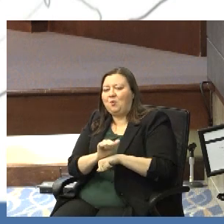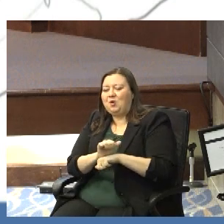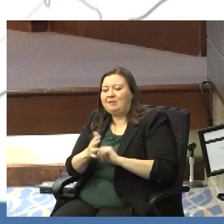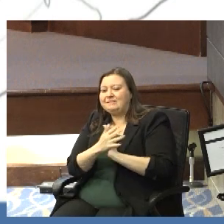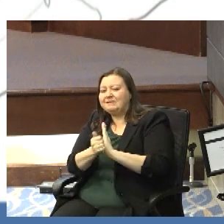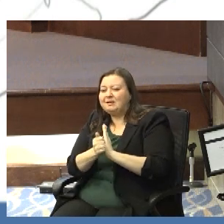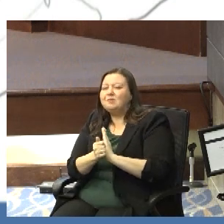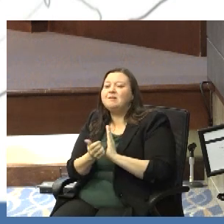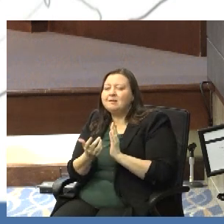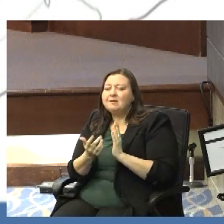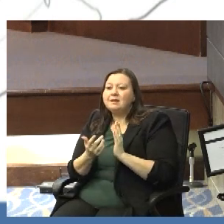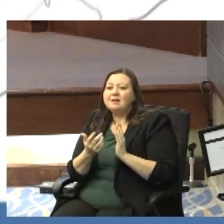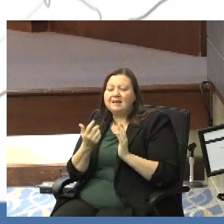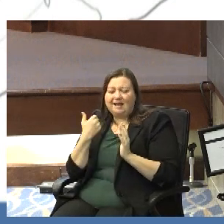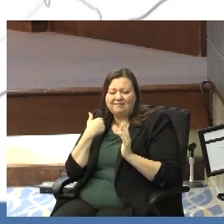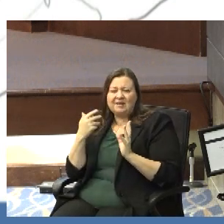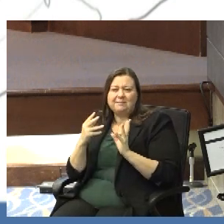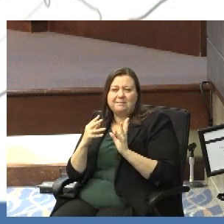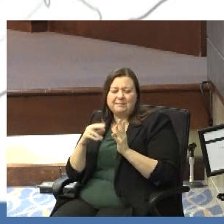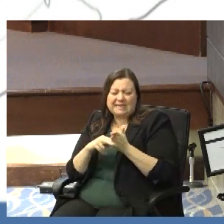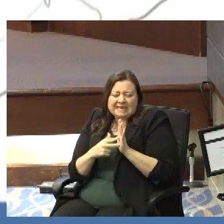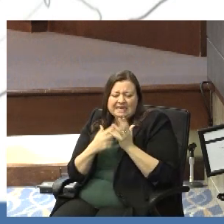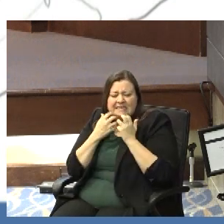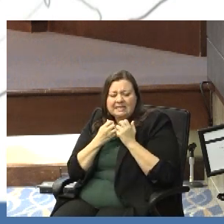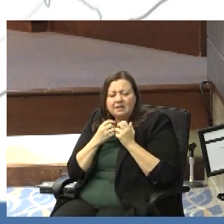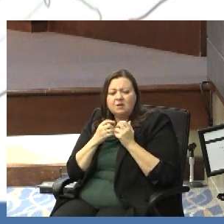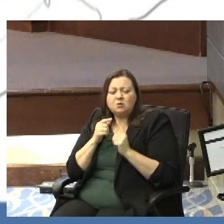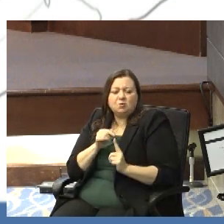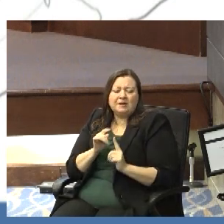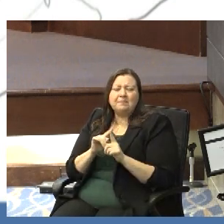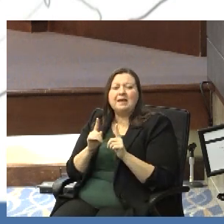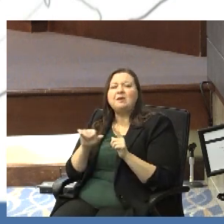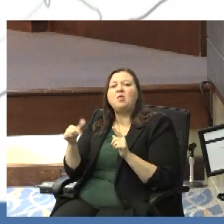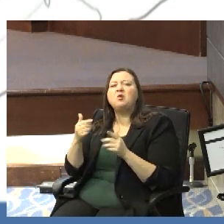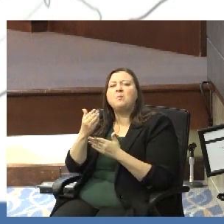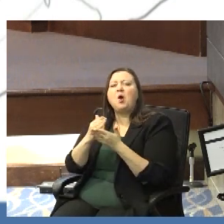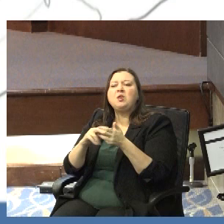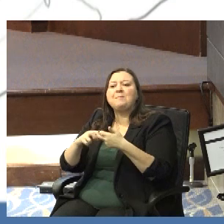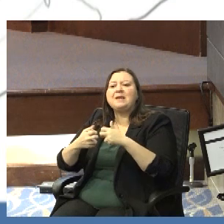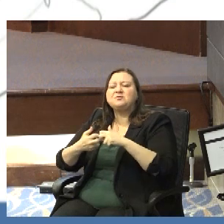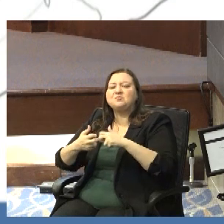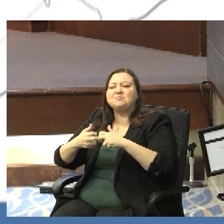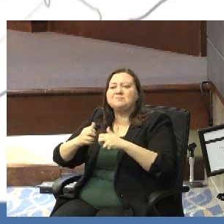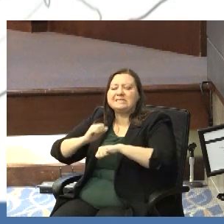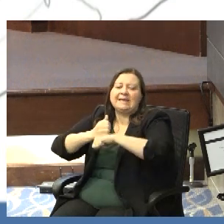off. I think there's some meaning to it. And like I said, it's just another piece of the puzzle to creating that